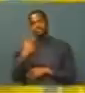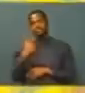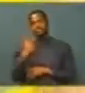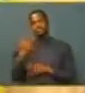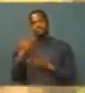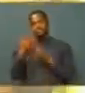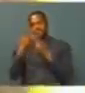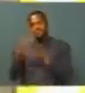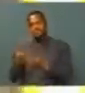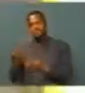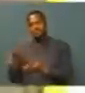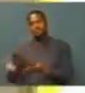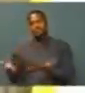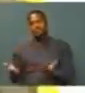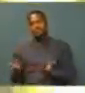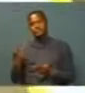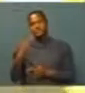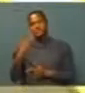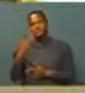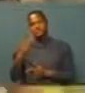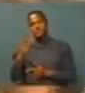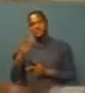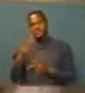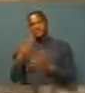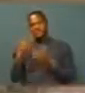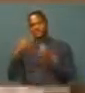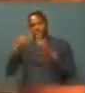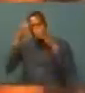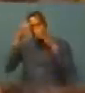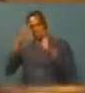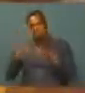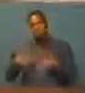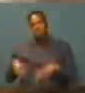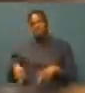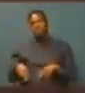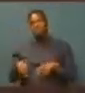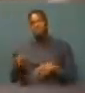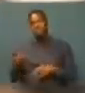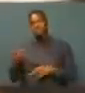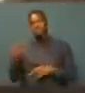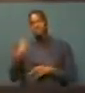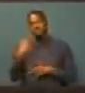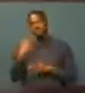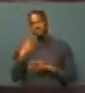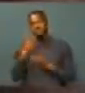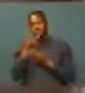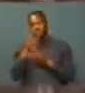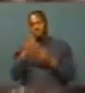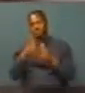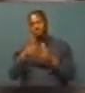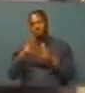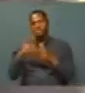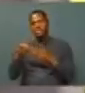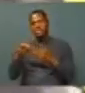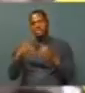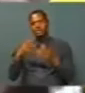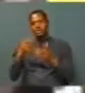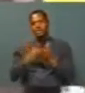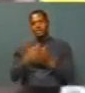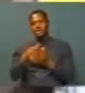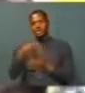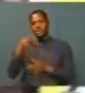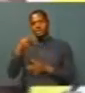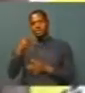has visited the scene to see the extent of damage caused to the road. He was briefed by the Regional Director of Ghana Highway